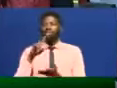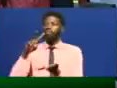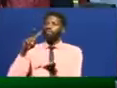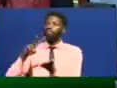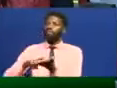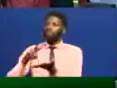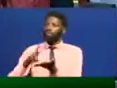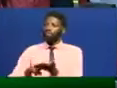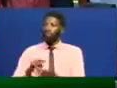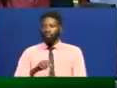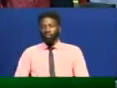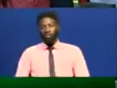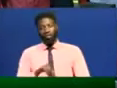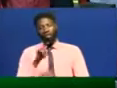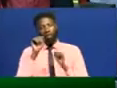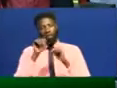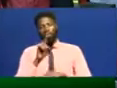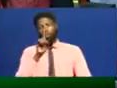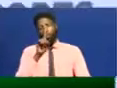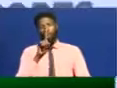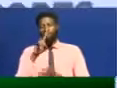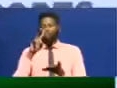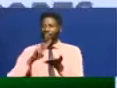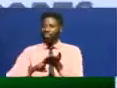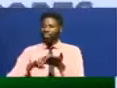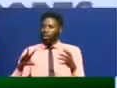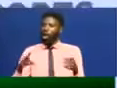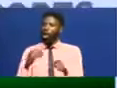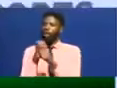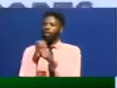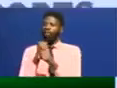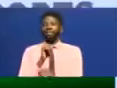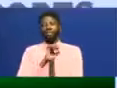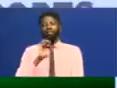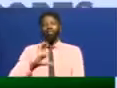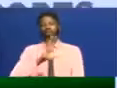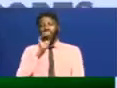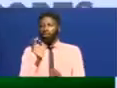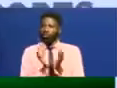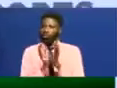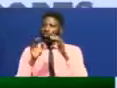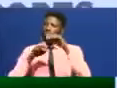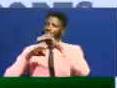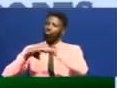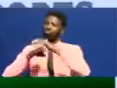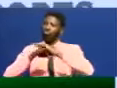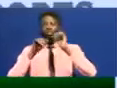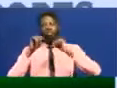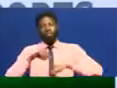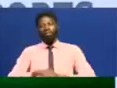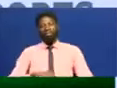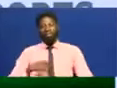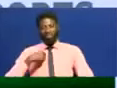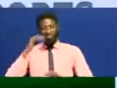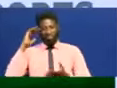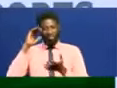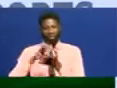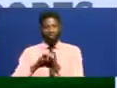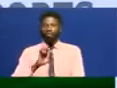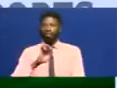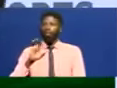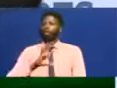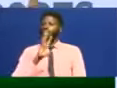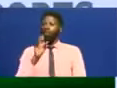tourist visa, so that you get one visa and you can be able to access the whole of East Africa. I believe that East Africa will use this opportunity